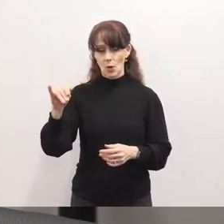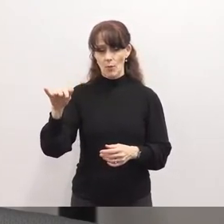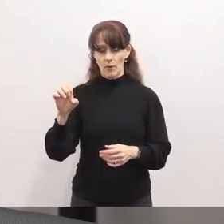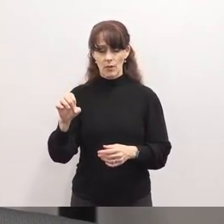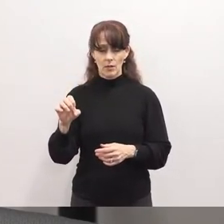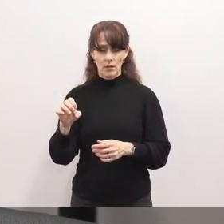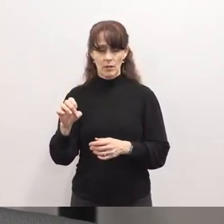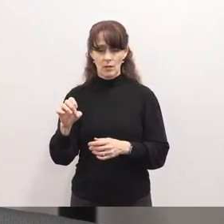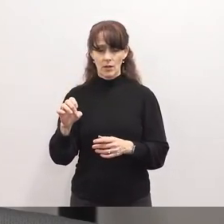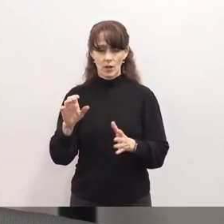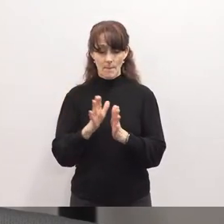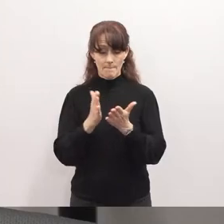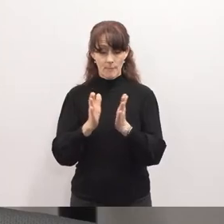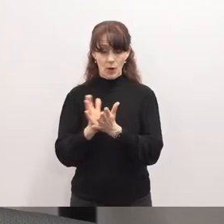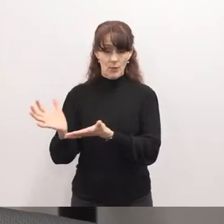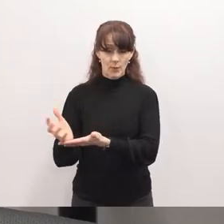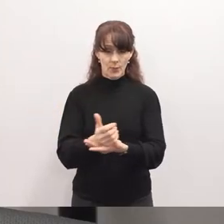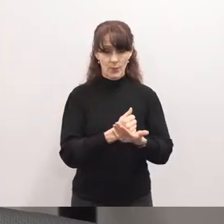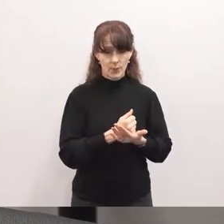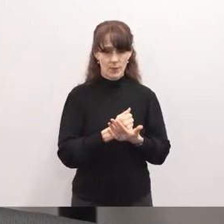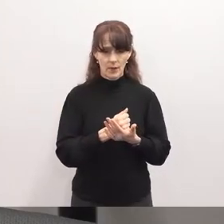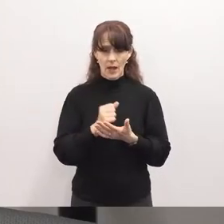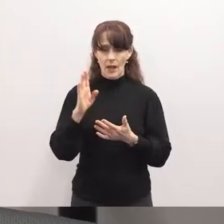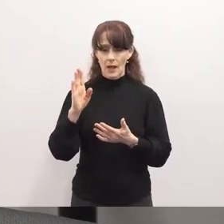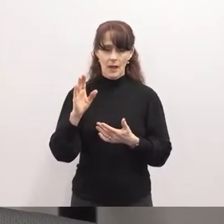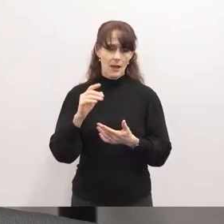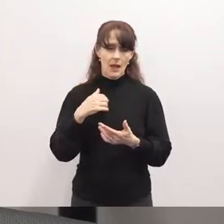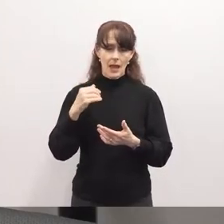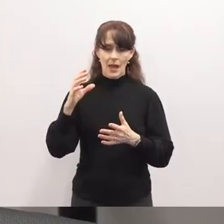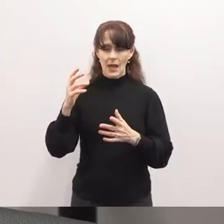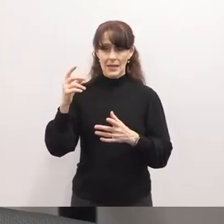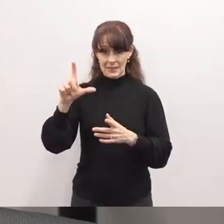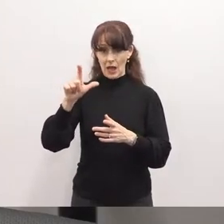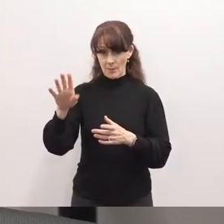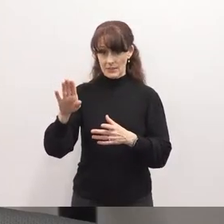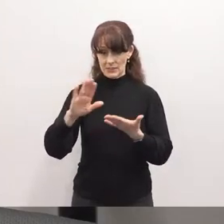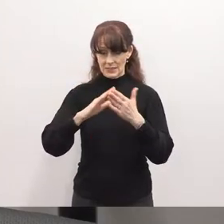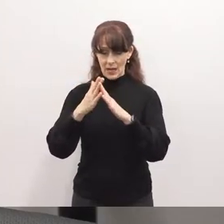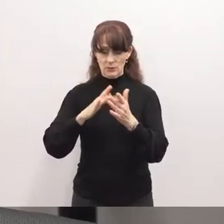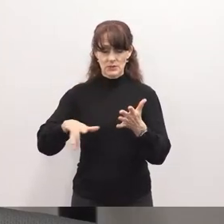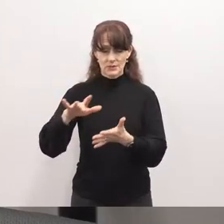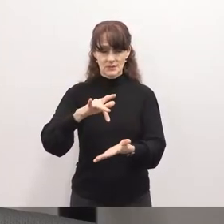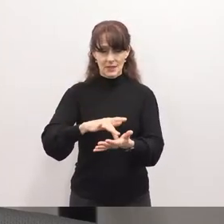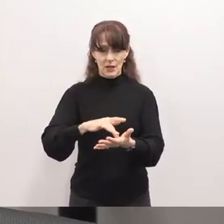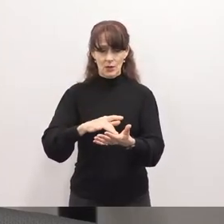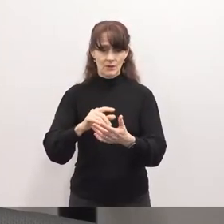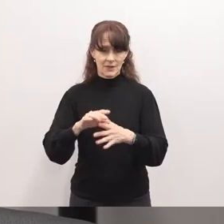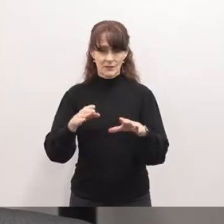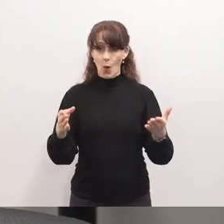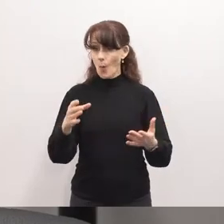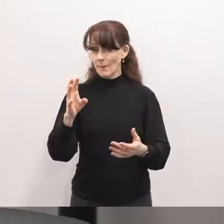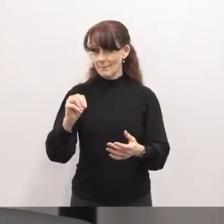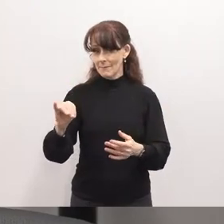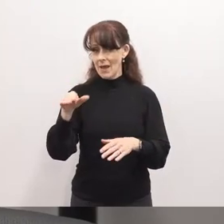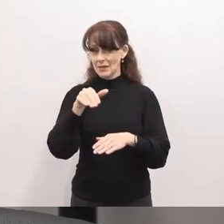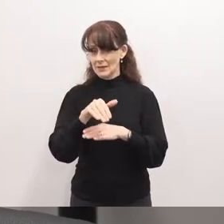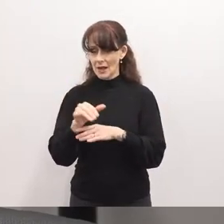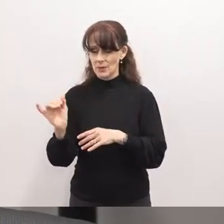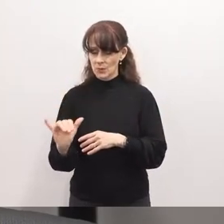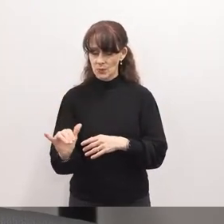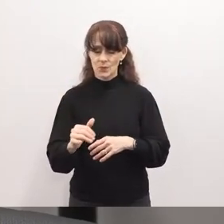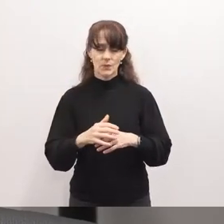Center location, where our ASB will host a fundraiser, a craft corner, and an open mic area. In March, ASB will